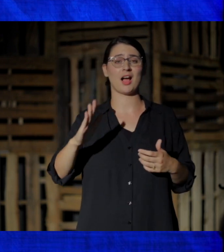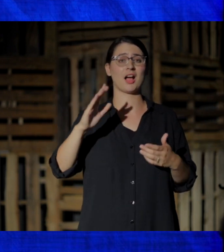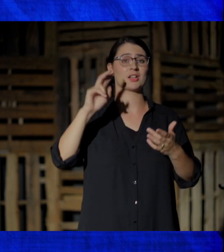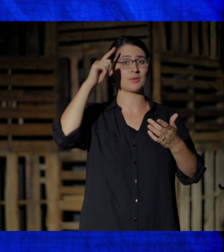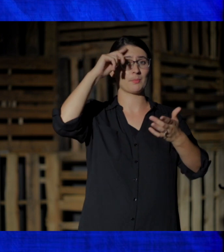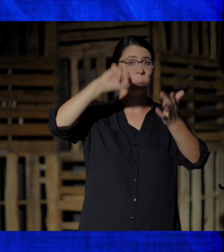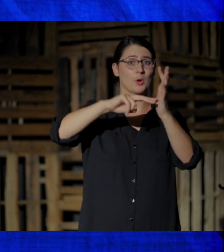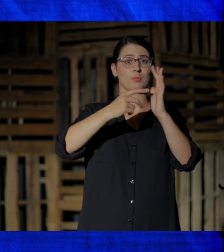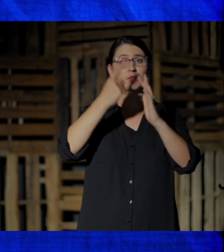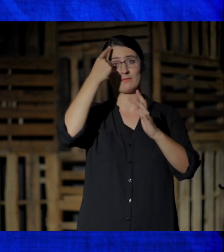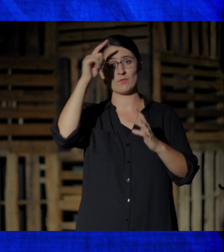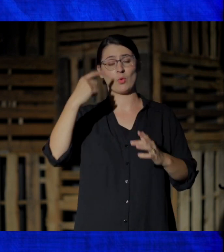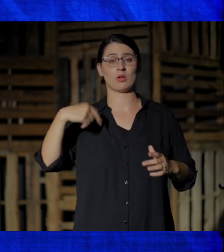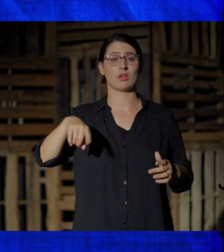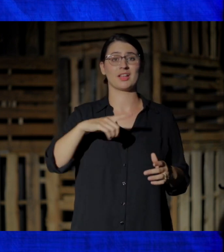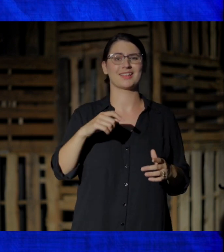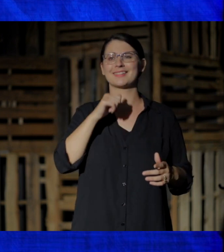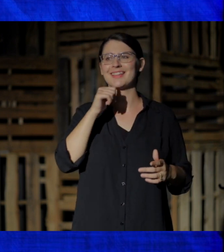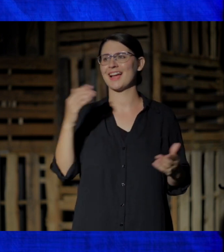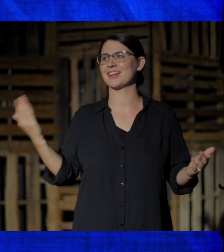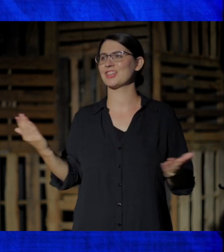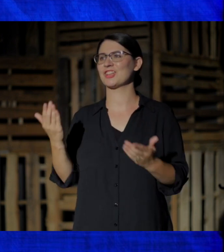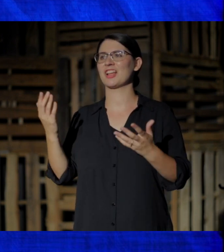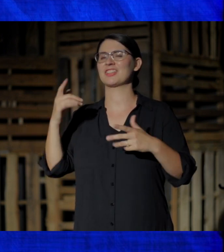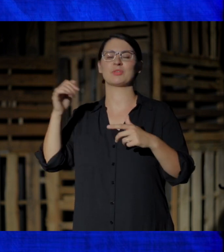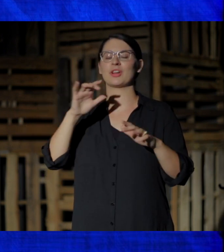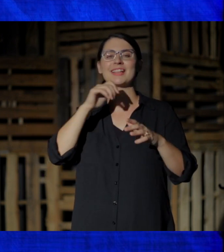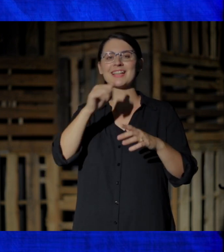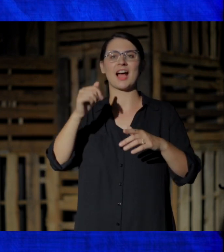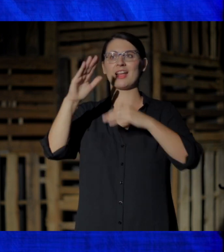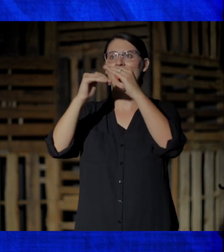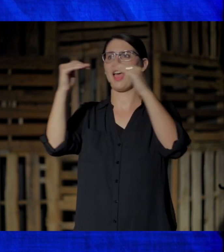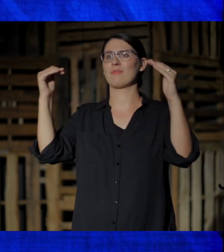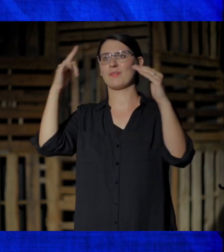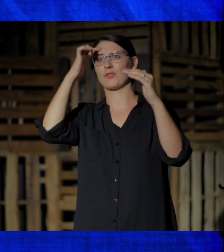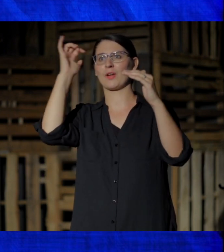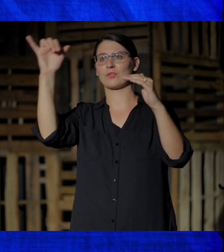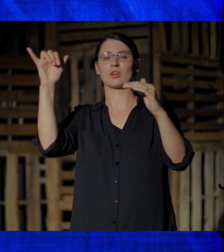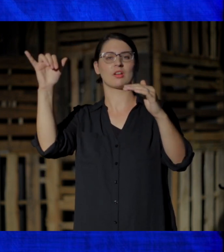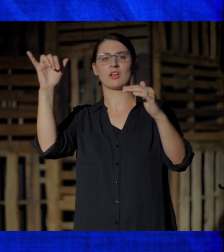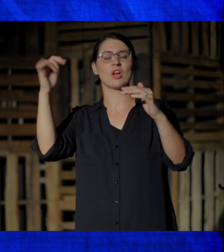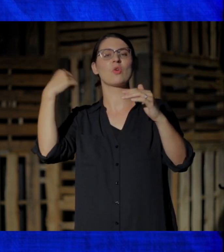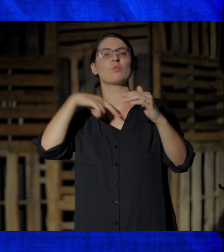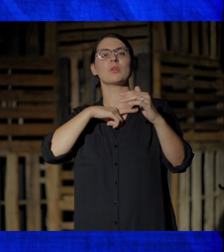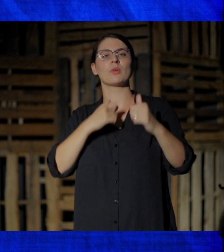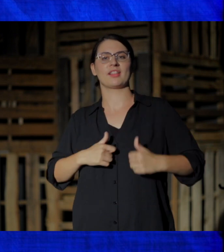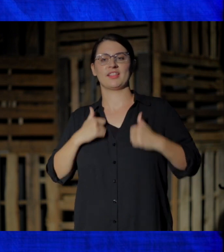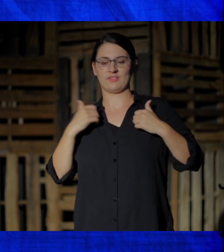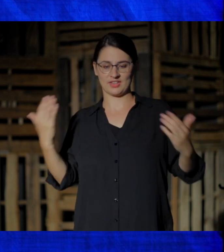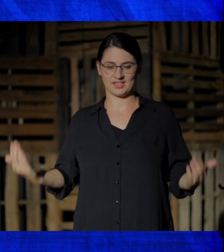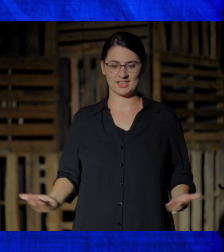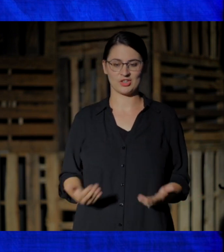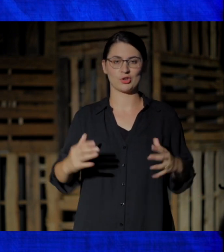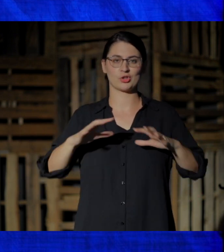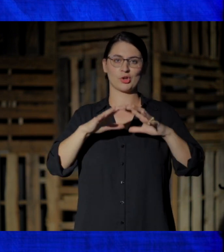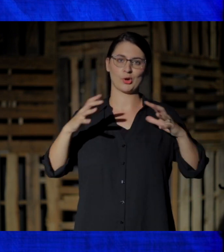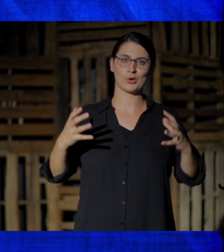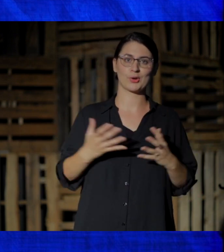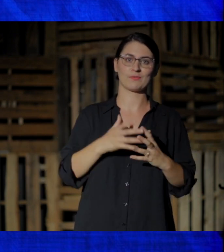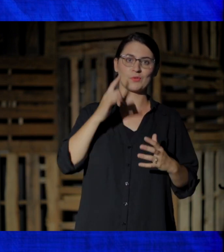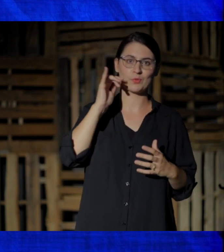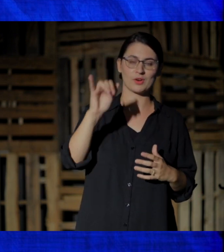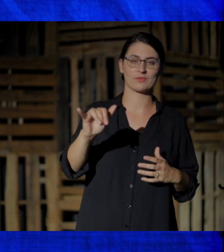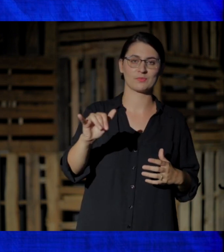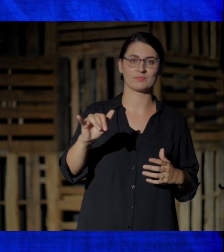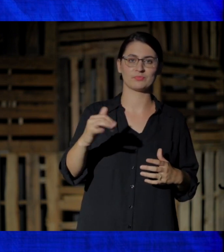It's here. God made the earth to dwell with man. Man's sin separated man from God. The